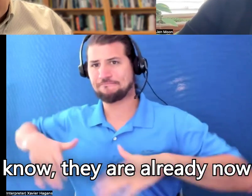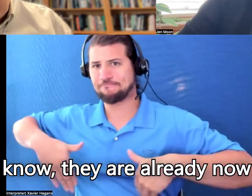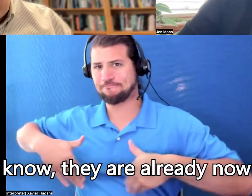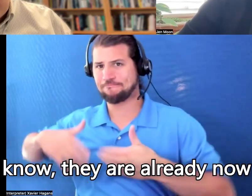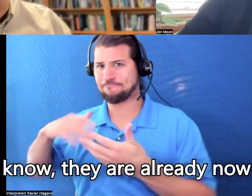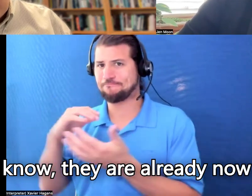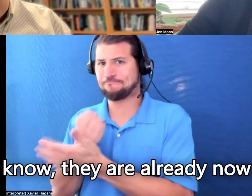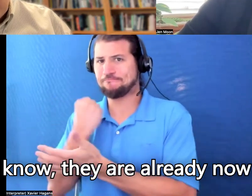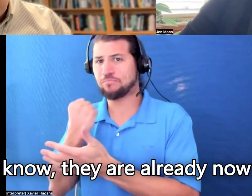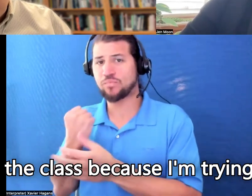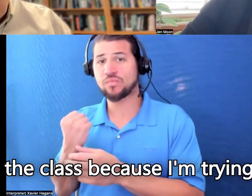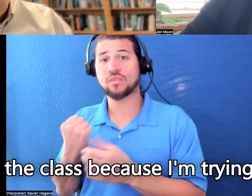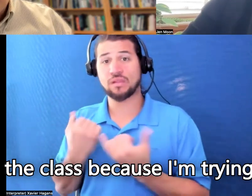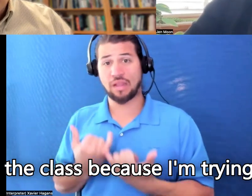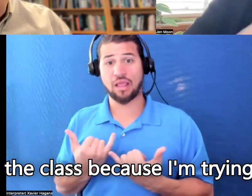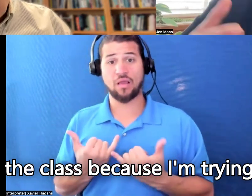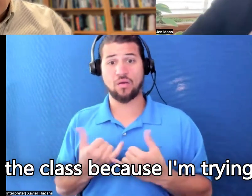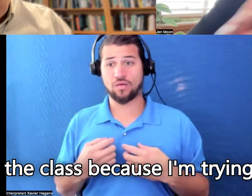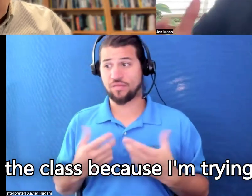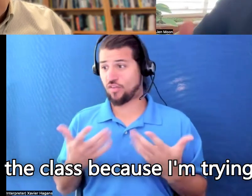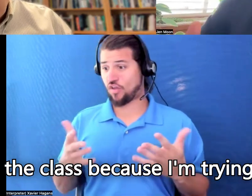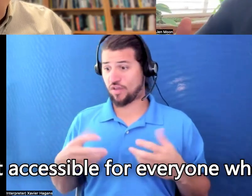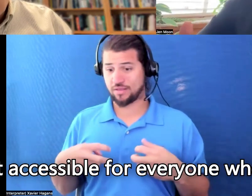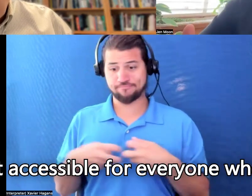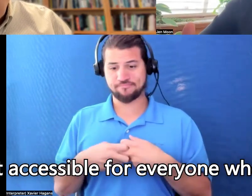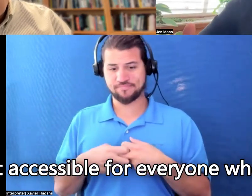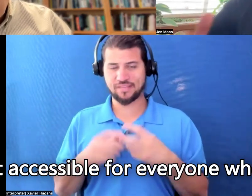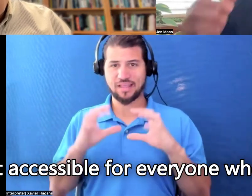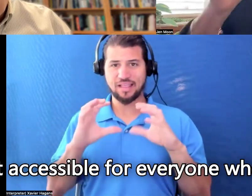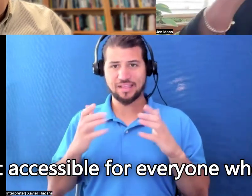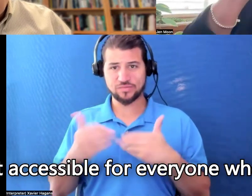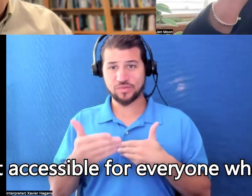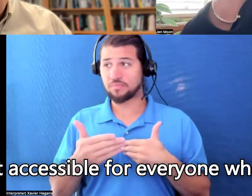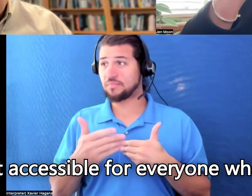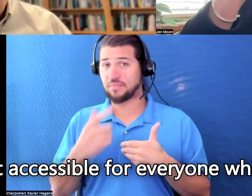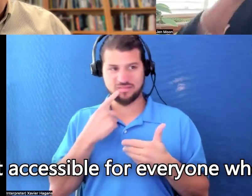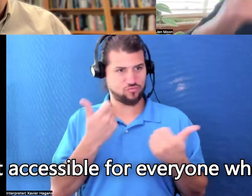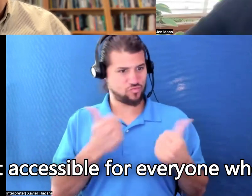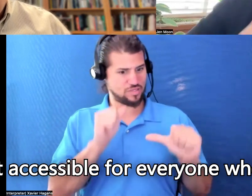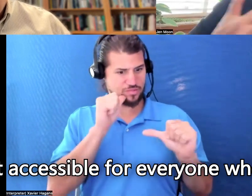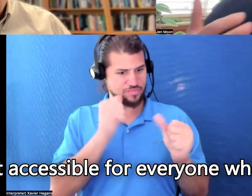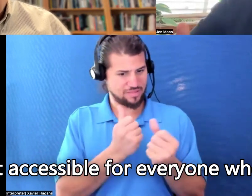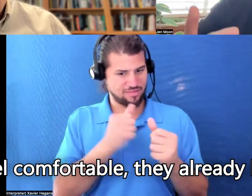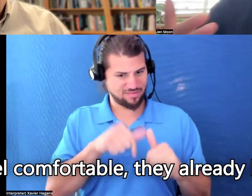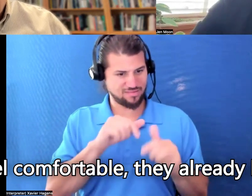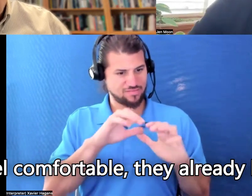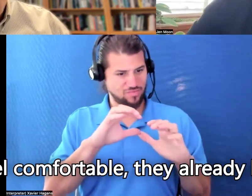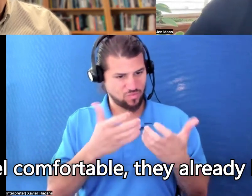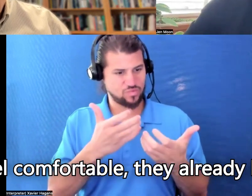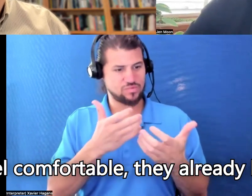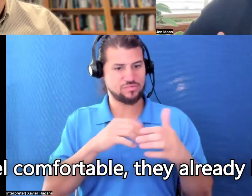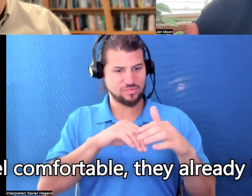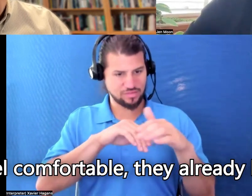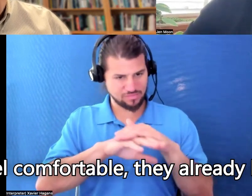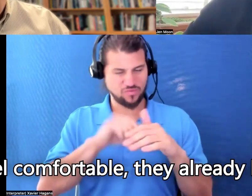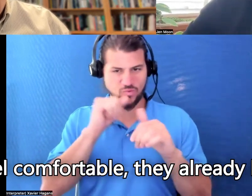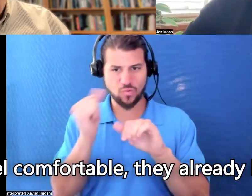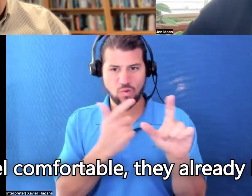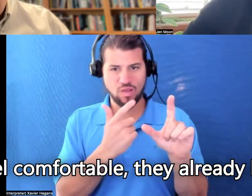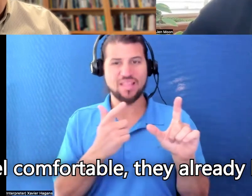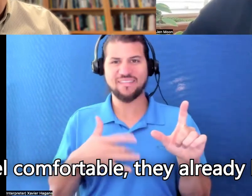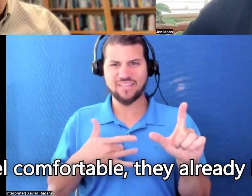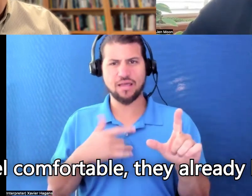they are already now positioned in the class because I'm trying to make it accessible for everyone where they feel comfortable. They already